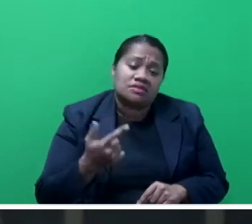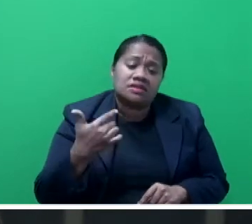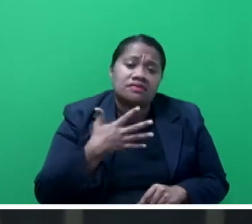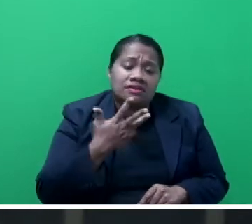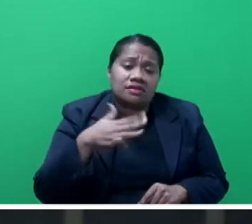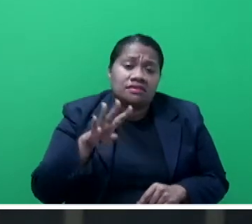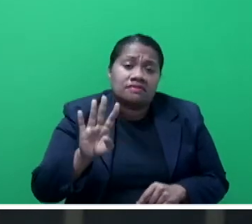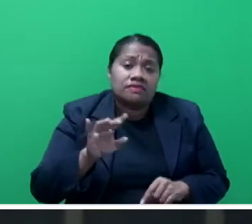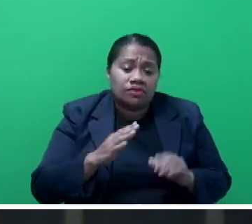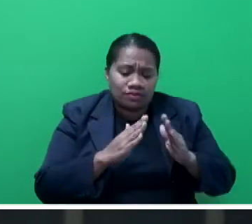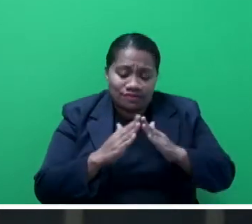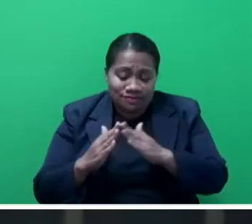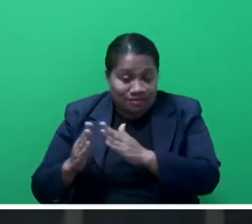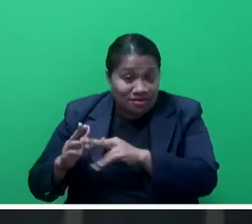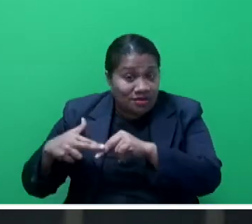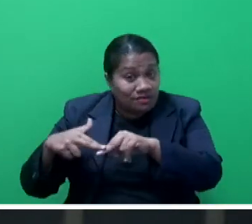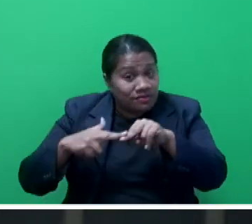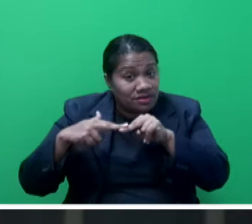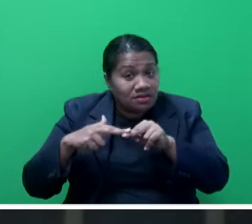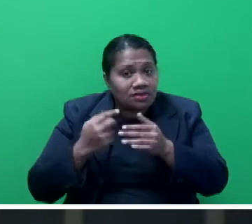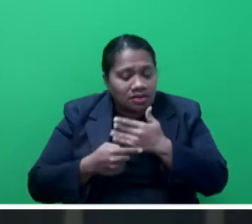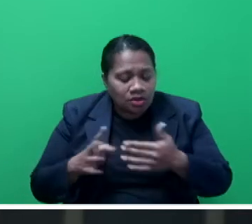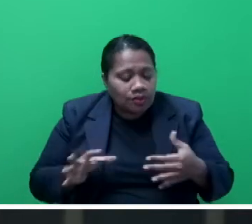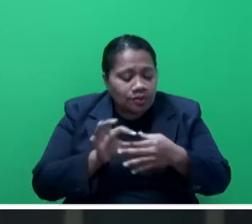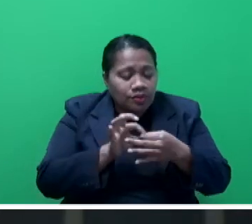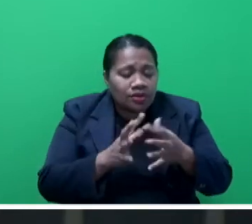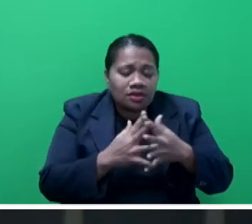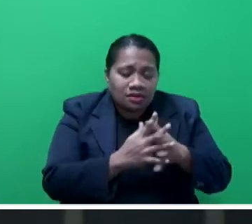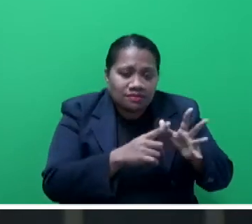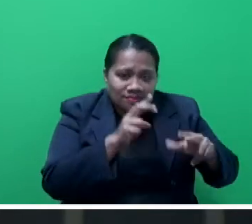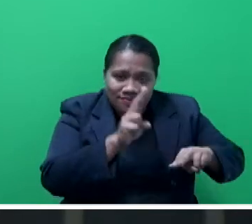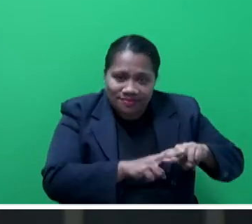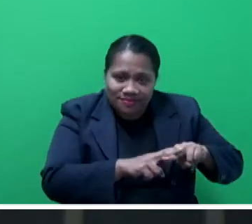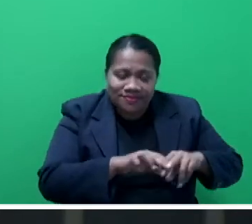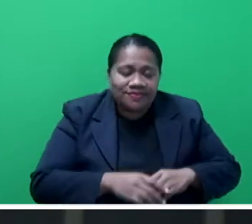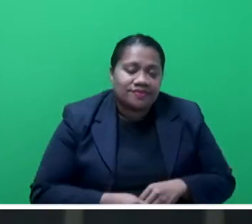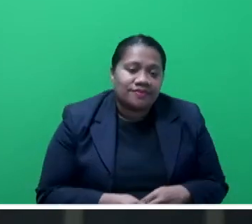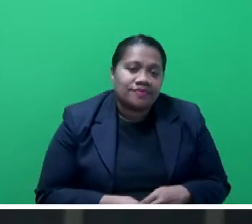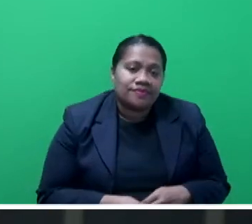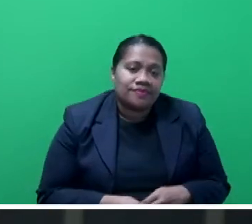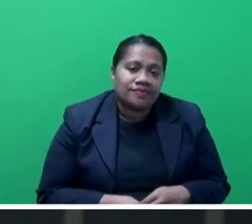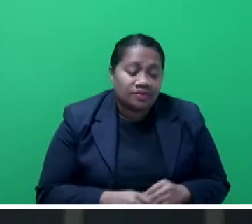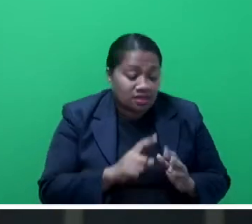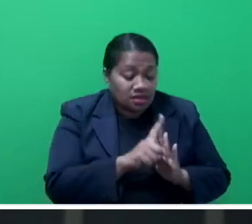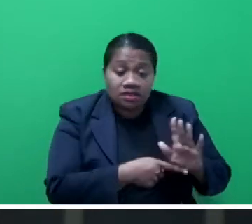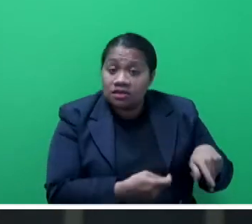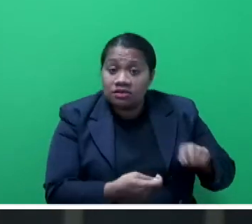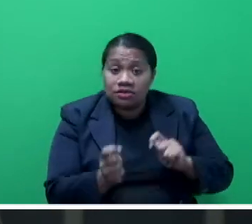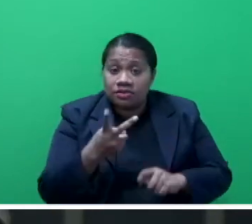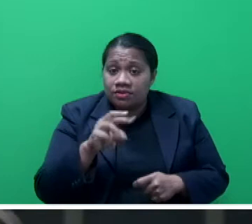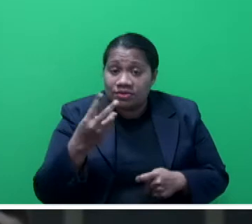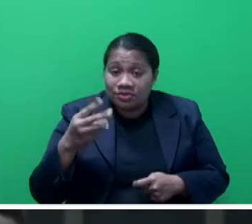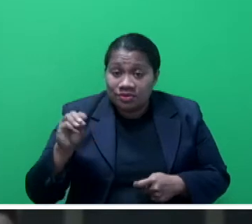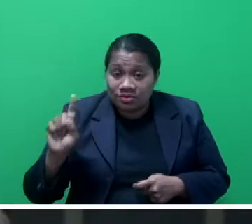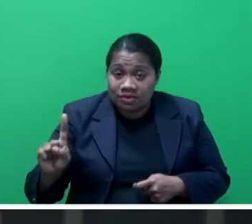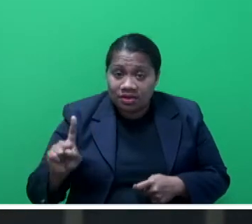126,794 households in Fiji that were connected to the Water Authority of Fiji's reticulation system. And by January 2021,